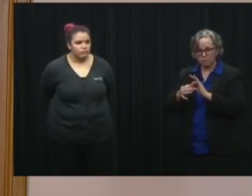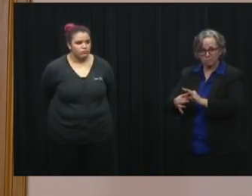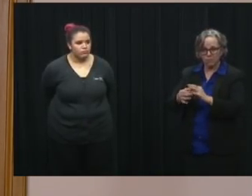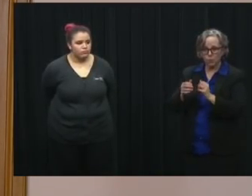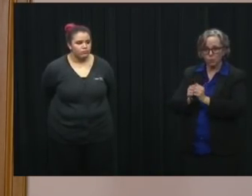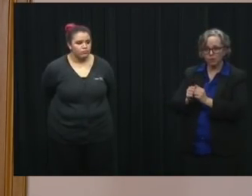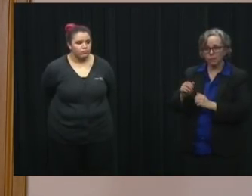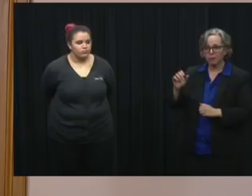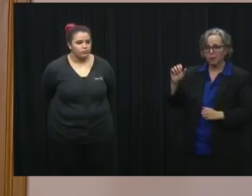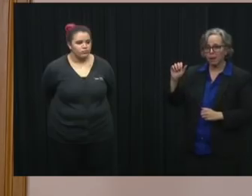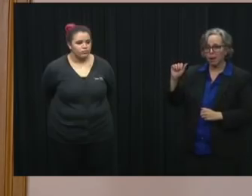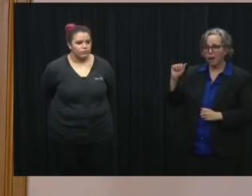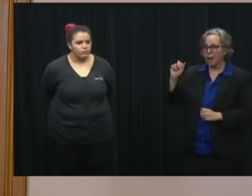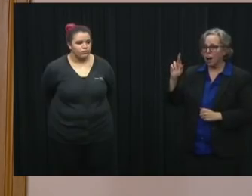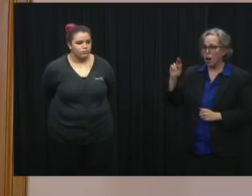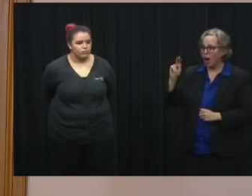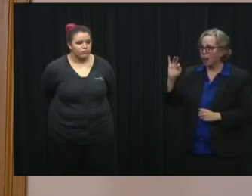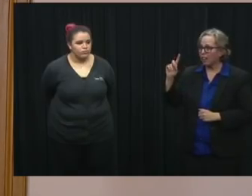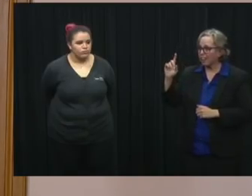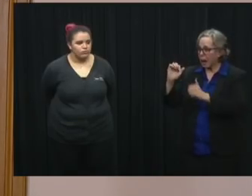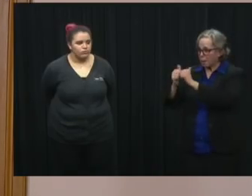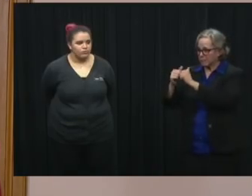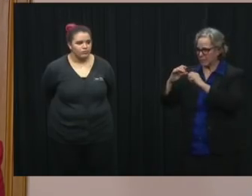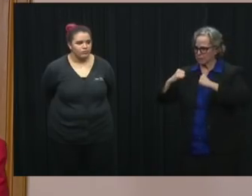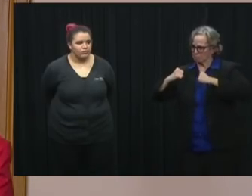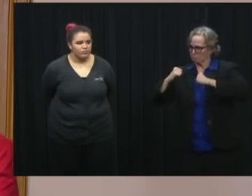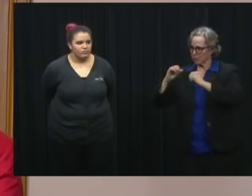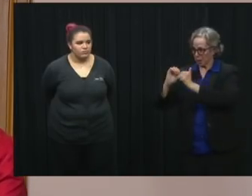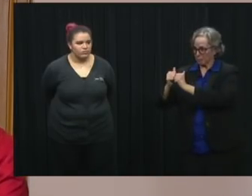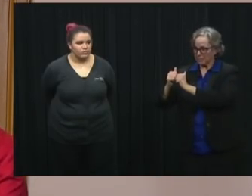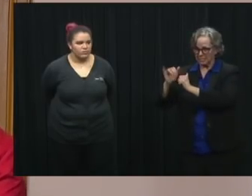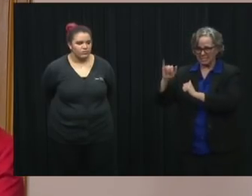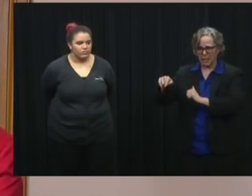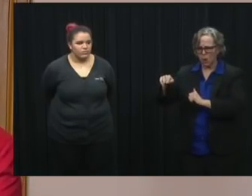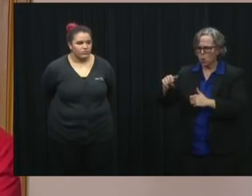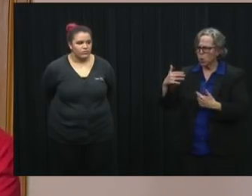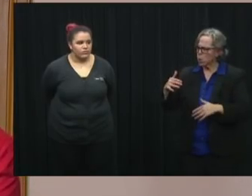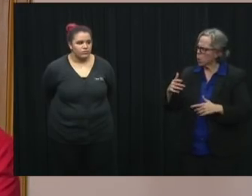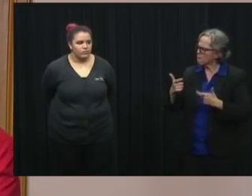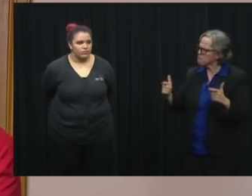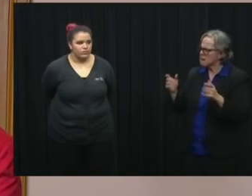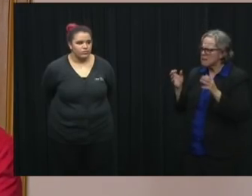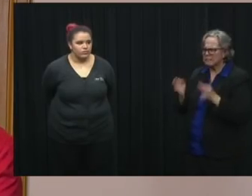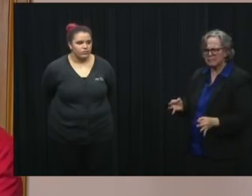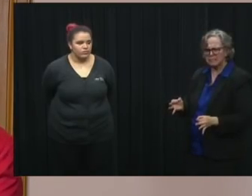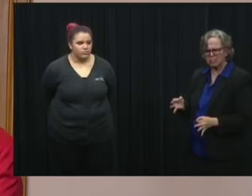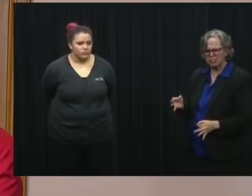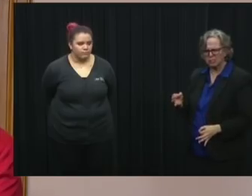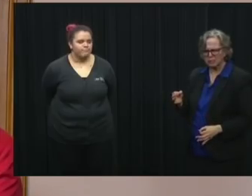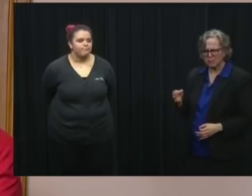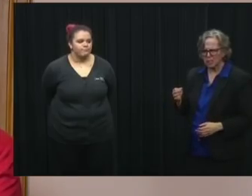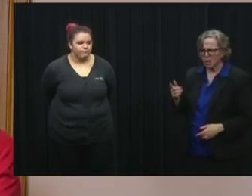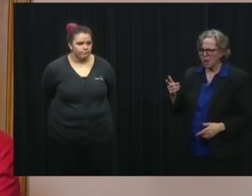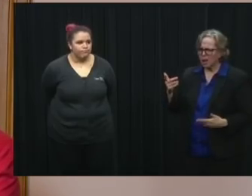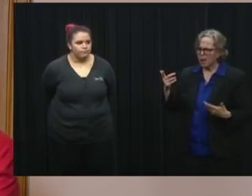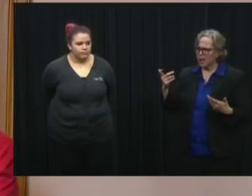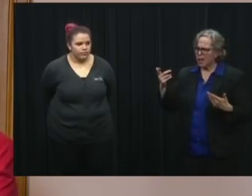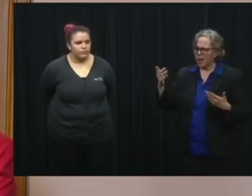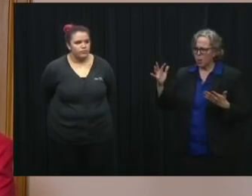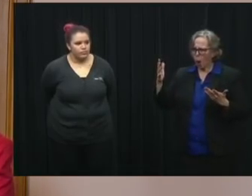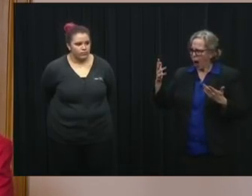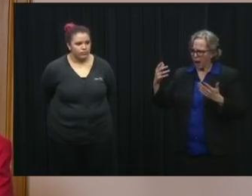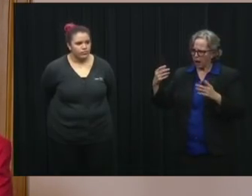Columbus. And, look, this is a huge impact on the economy in central